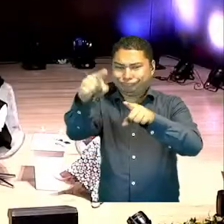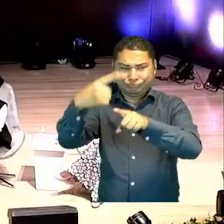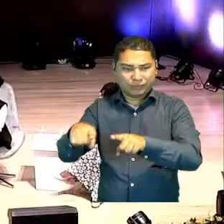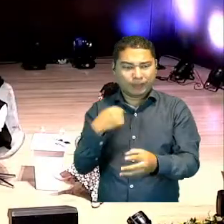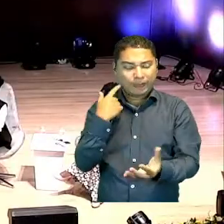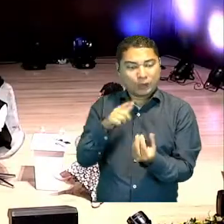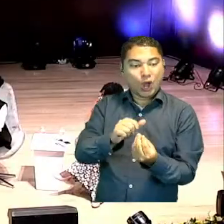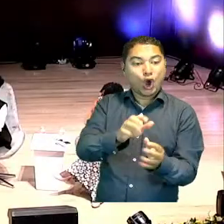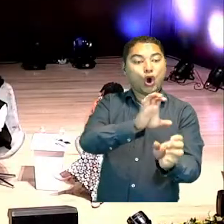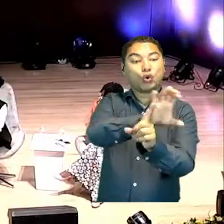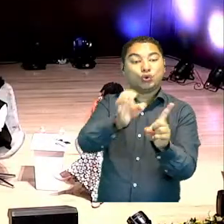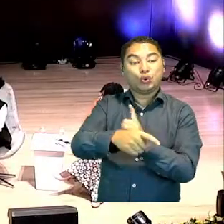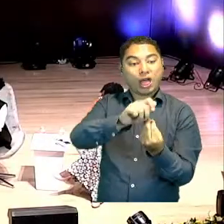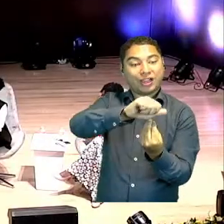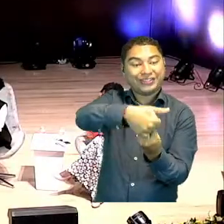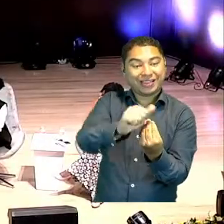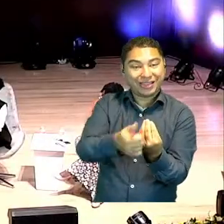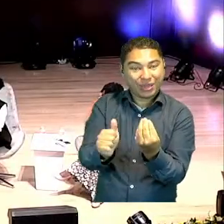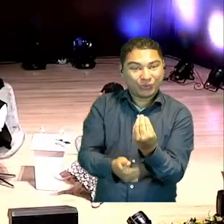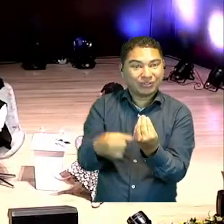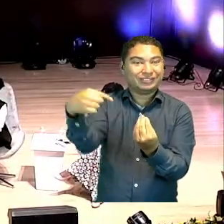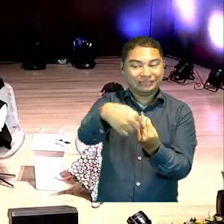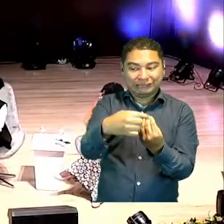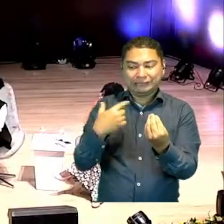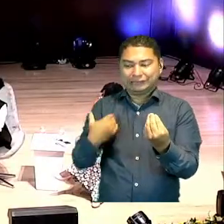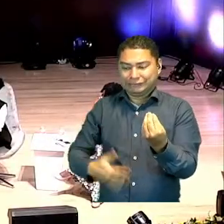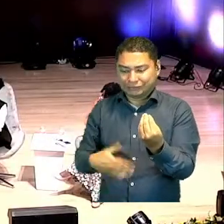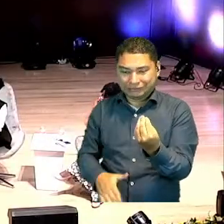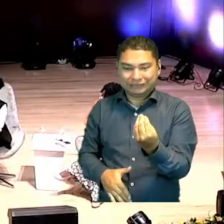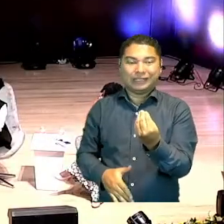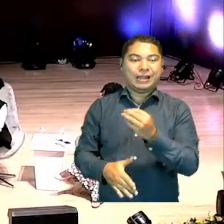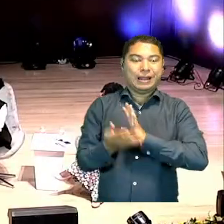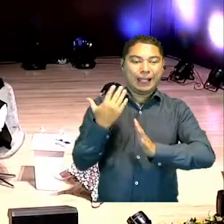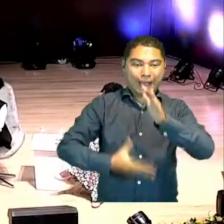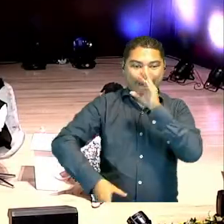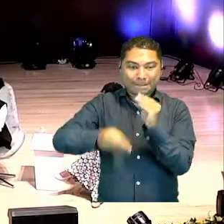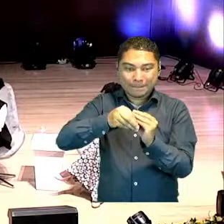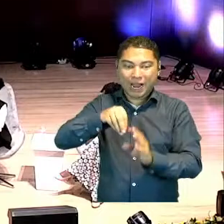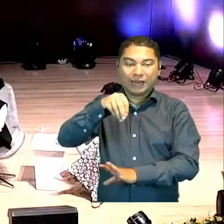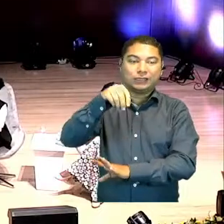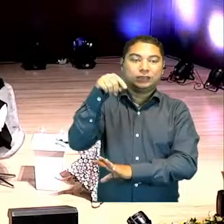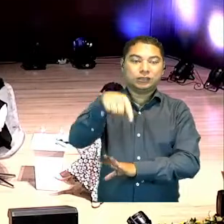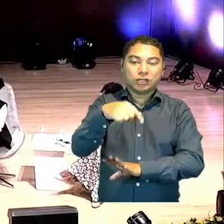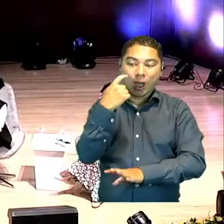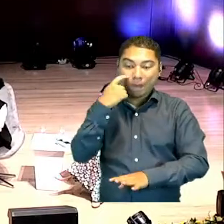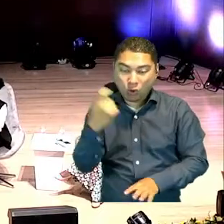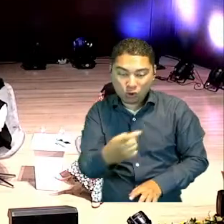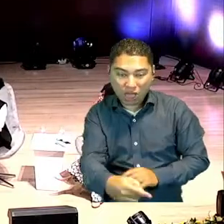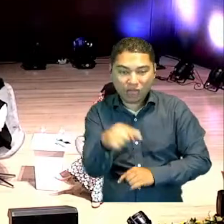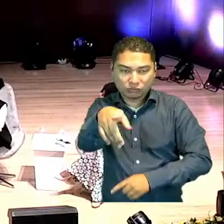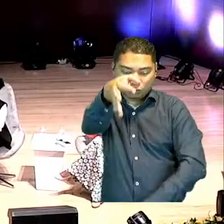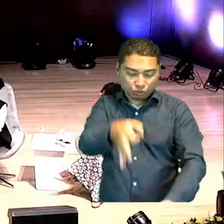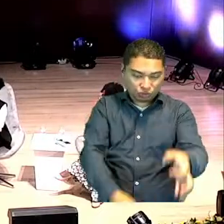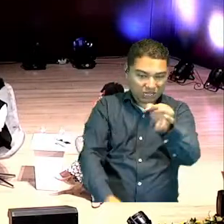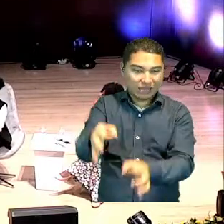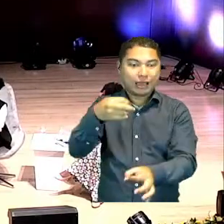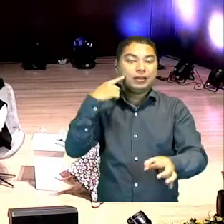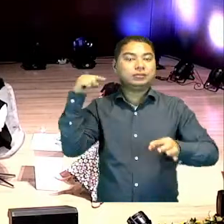and women of El Chontaduro Cultural House and others that I've been able to meet and greet in this process of seeking justice